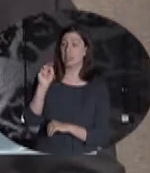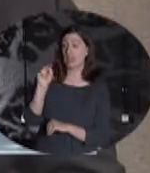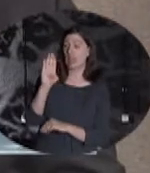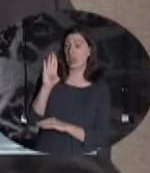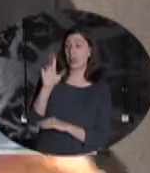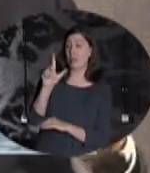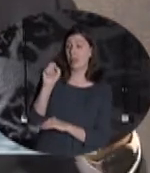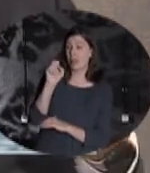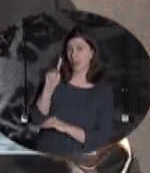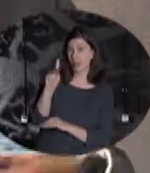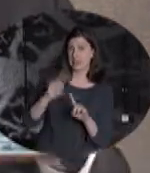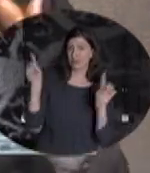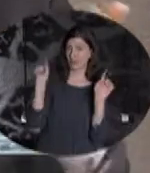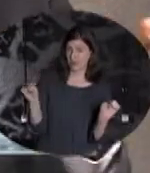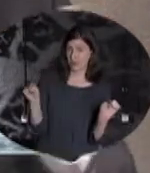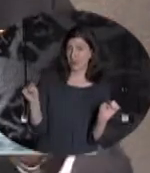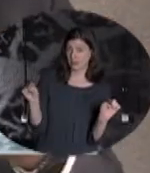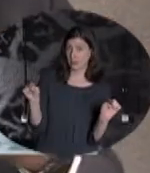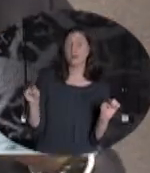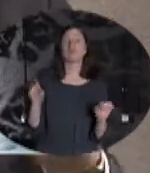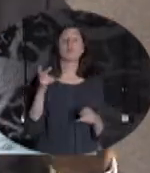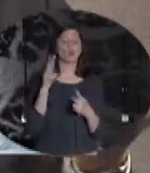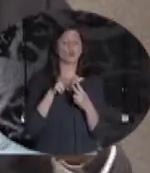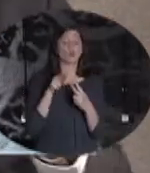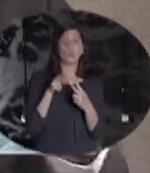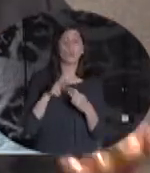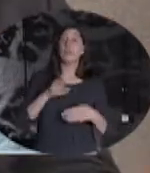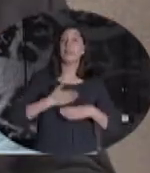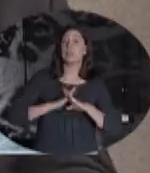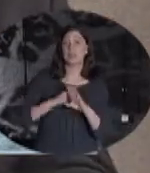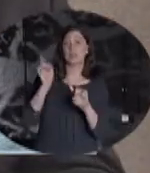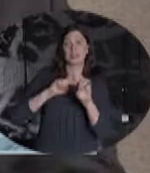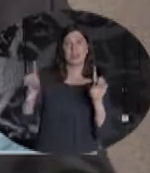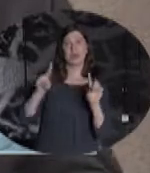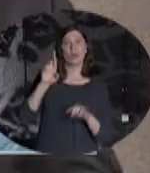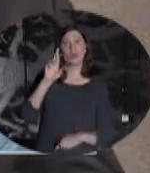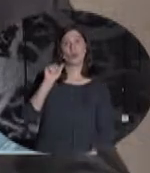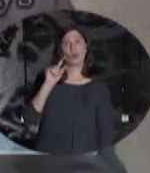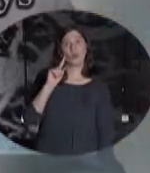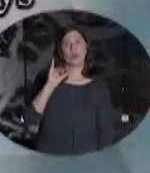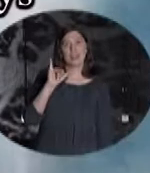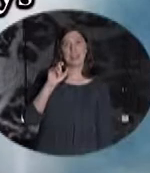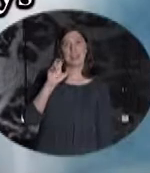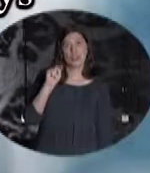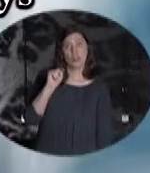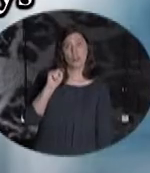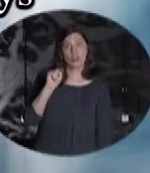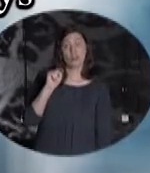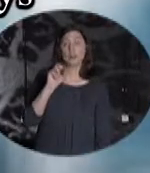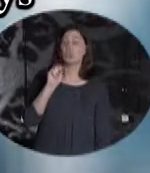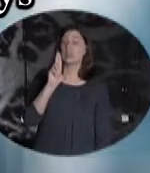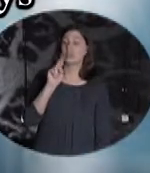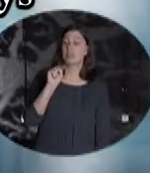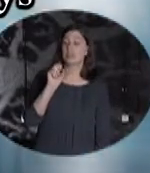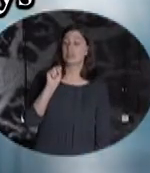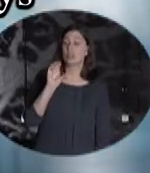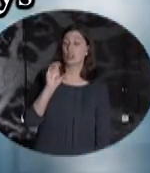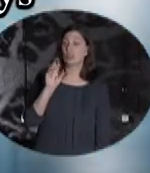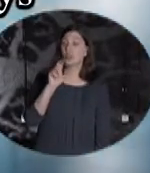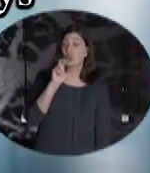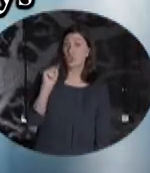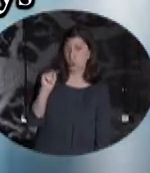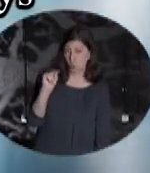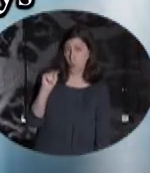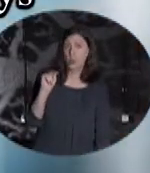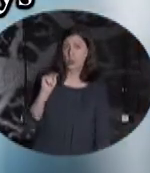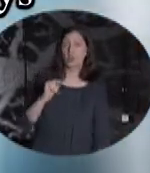People don't know. And so, those two things protect against different types of radiation. Sunscreen protects against the kind of radiation that causes